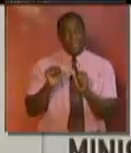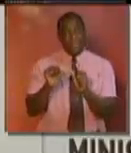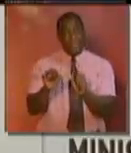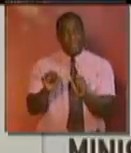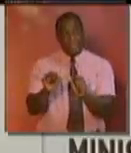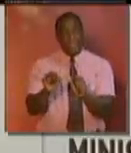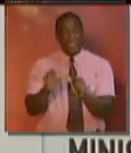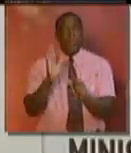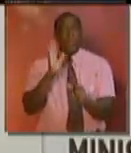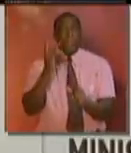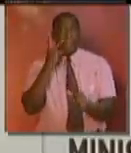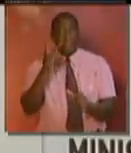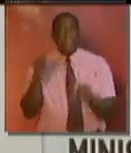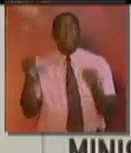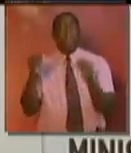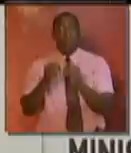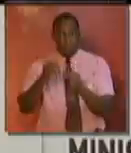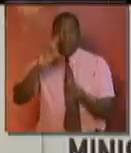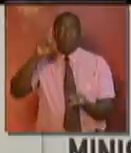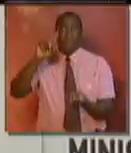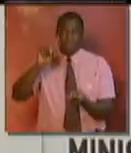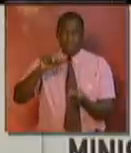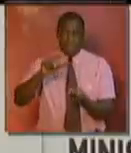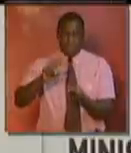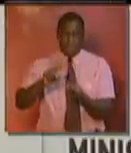further reductions in our population.